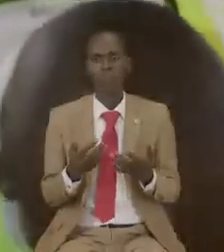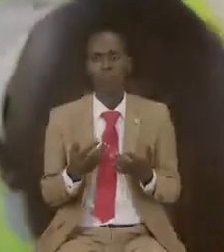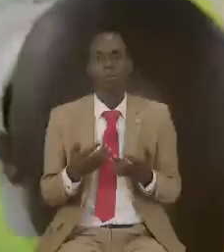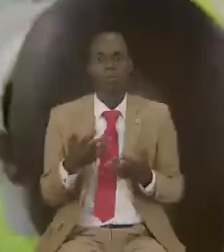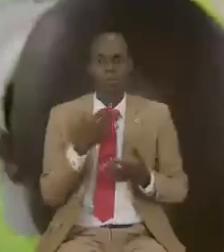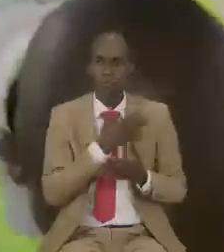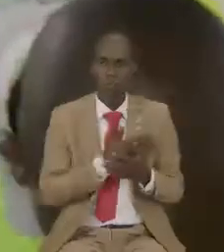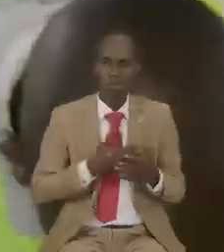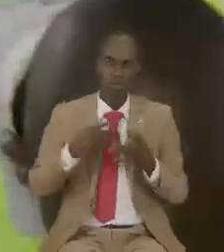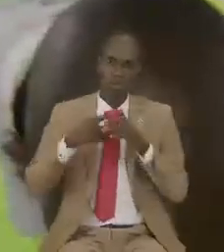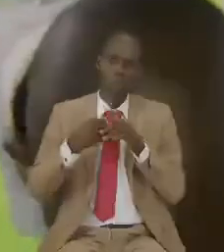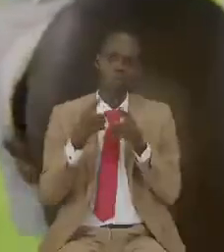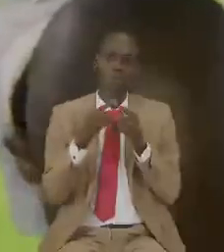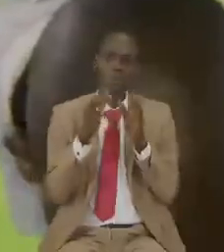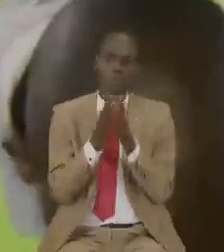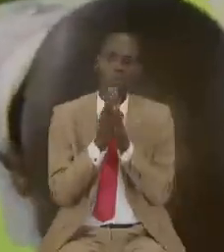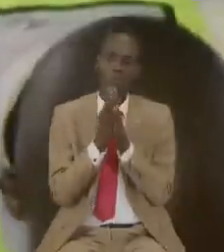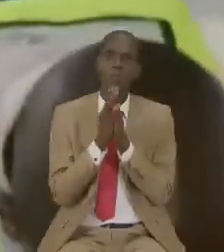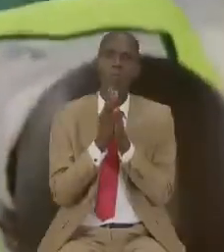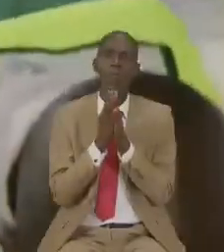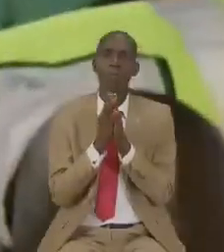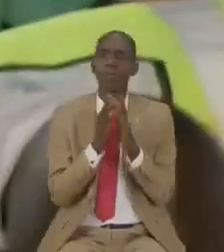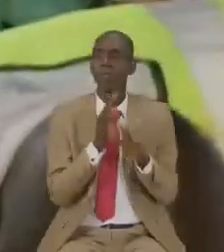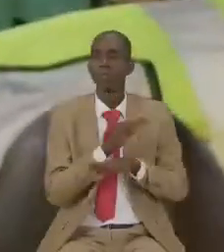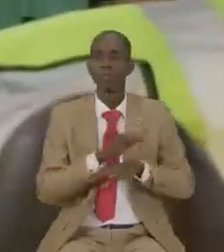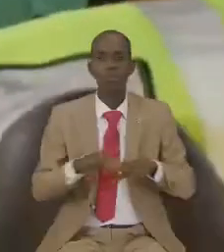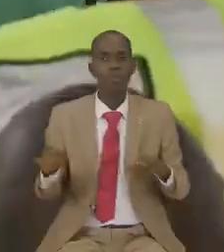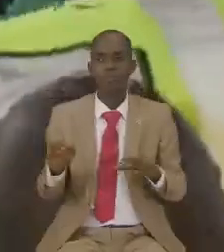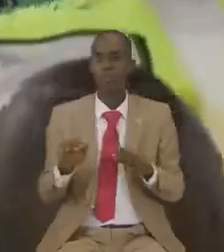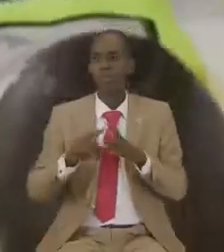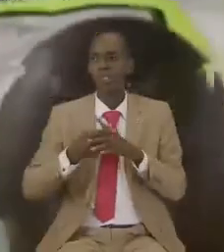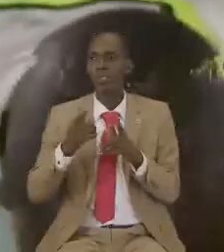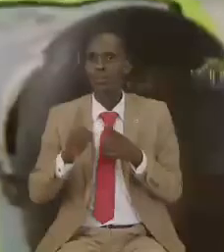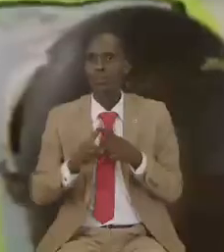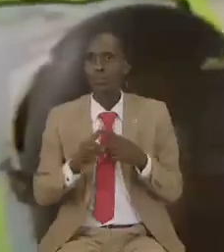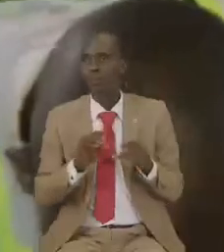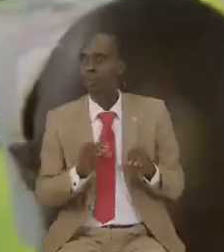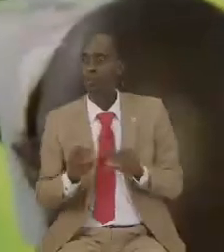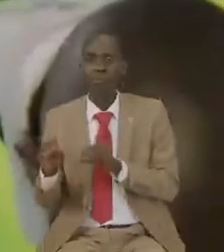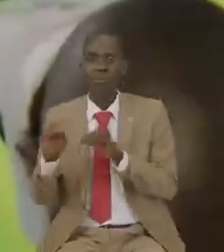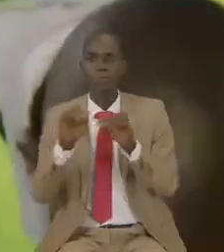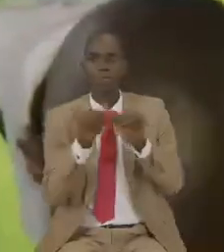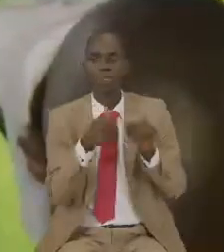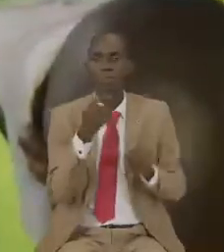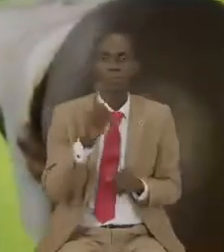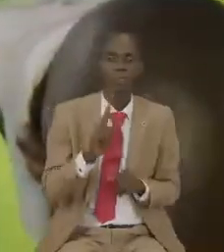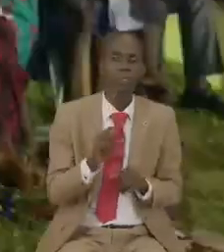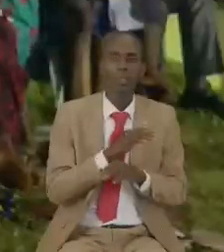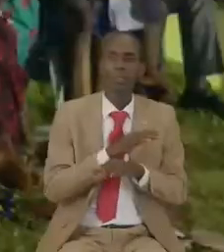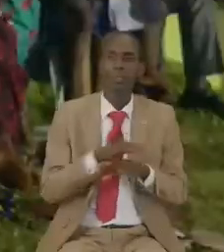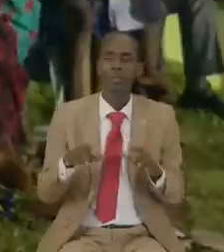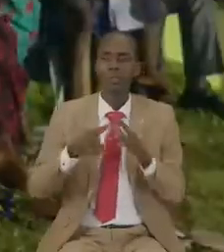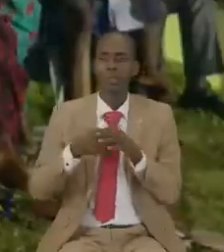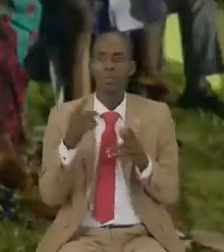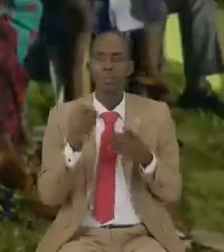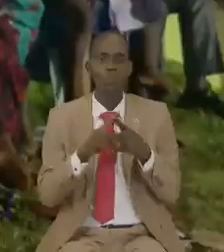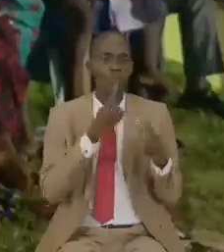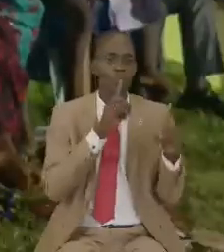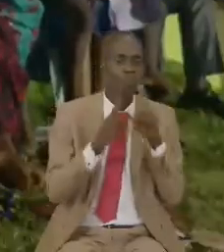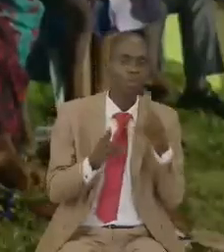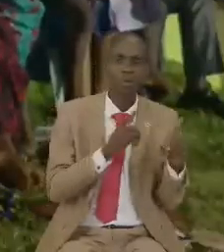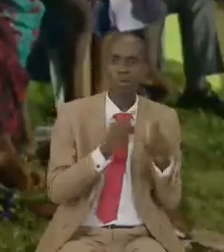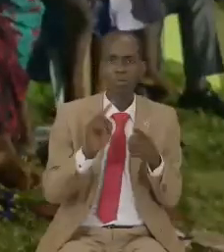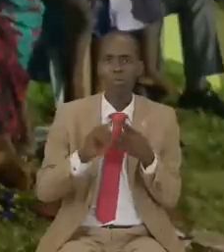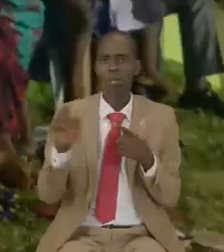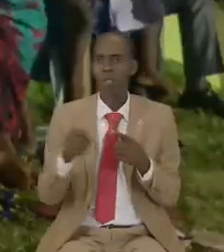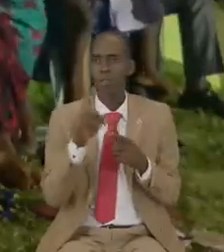hand? They've not attended to you. You've not given your data to them. Please wave your hand anywhere you are. Counselors,